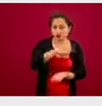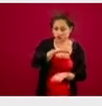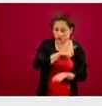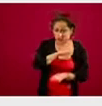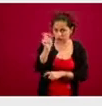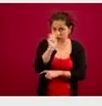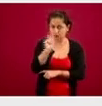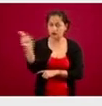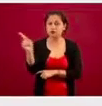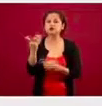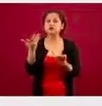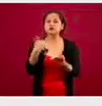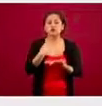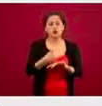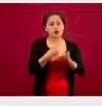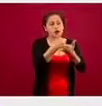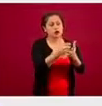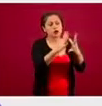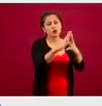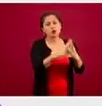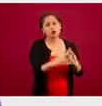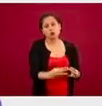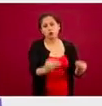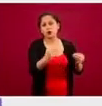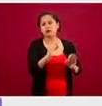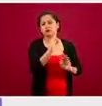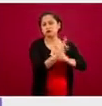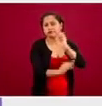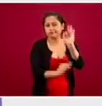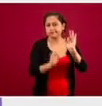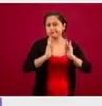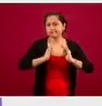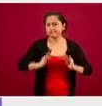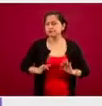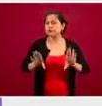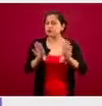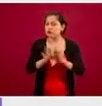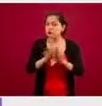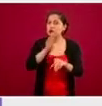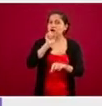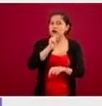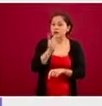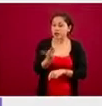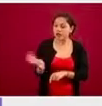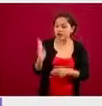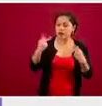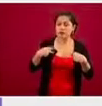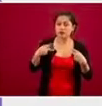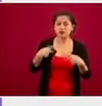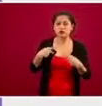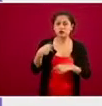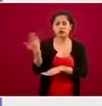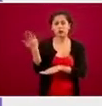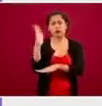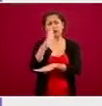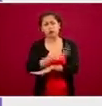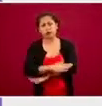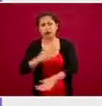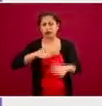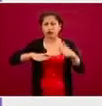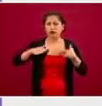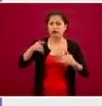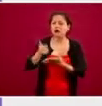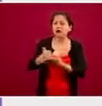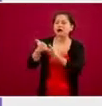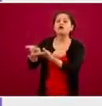for managing patients. How to deal with a patient who is feeling very anxious,